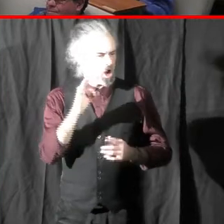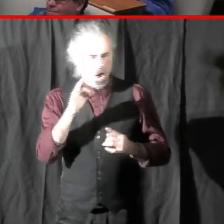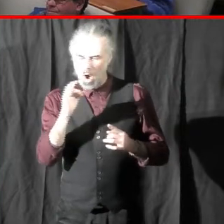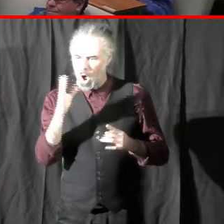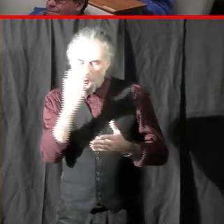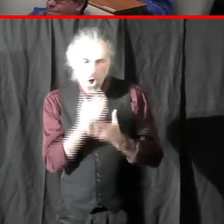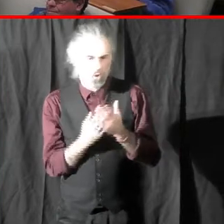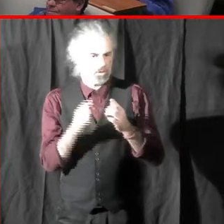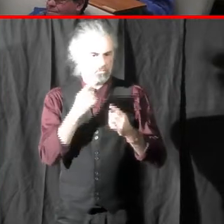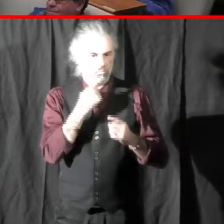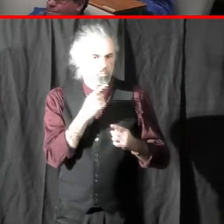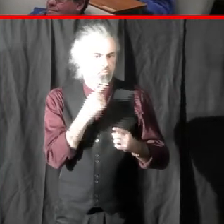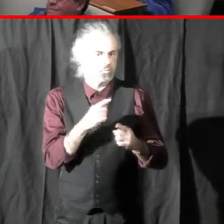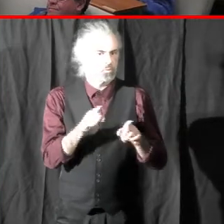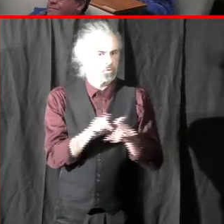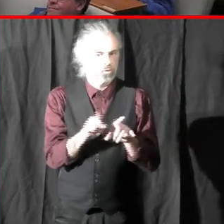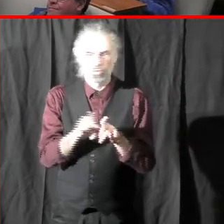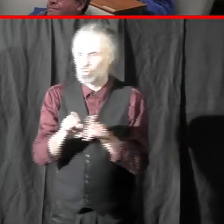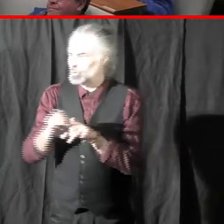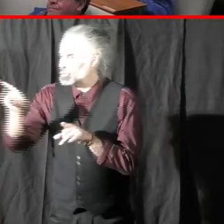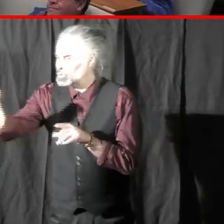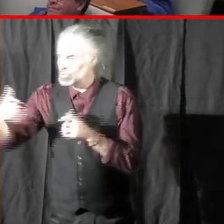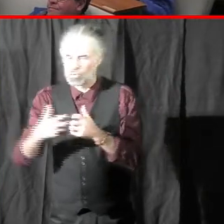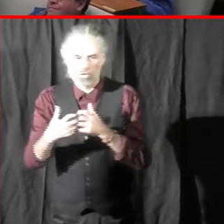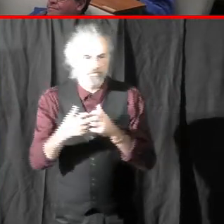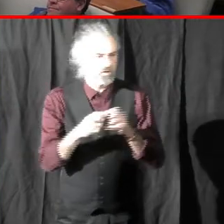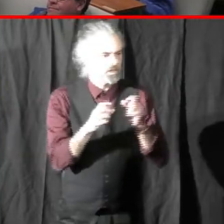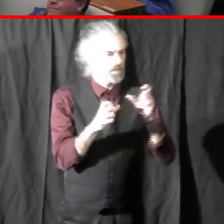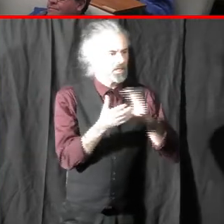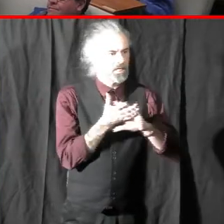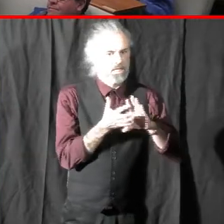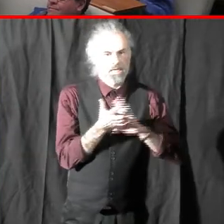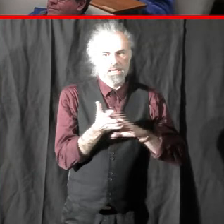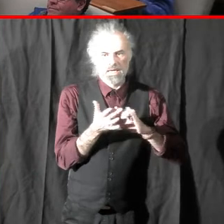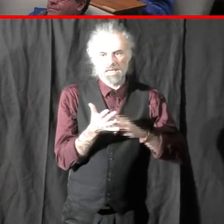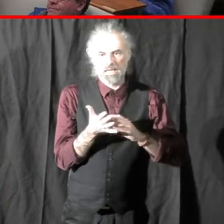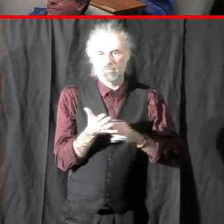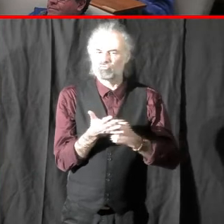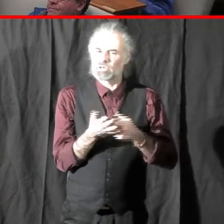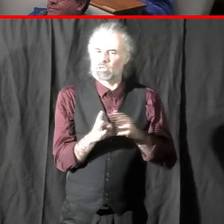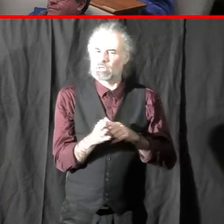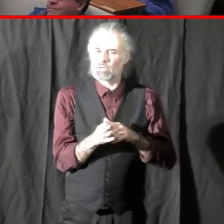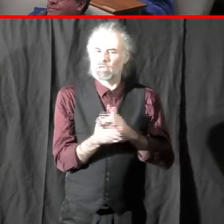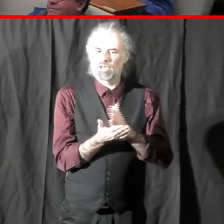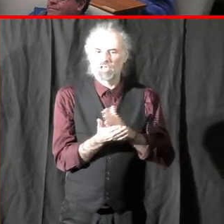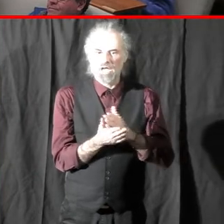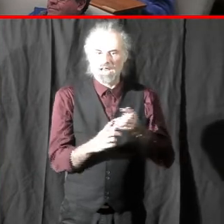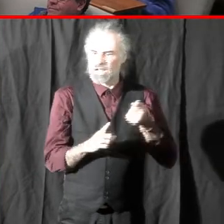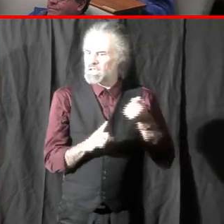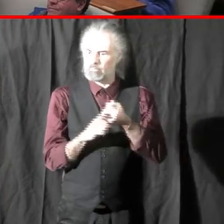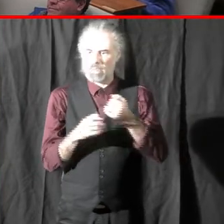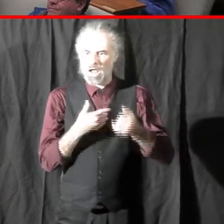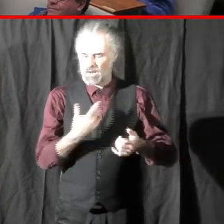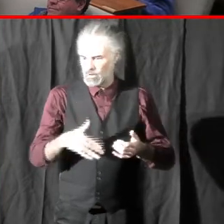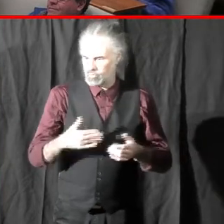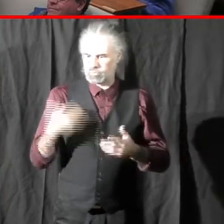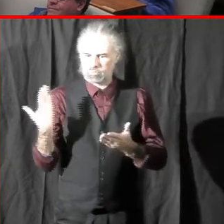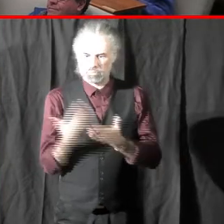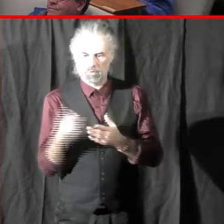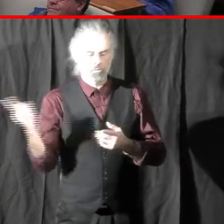also university chemistry having a real impact. So there's a shared impact when stories are told through the media. There are many